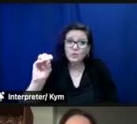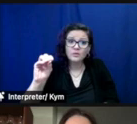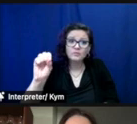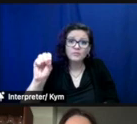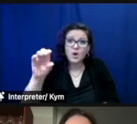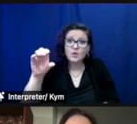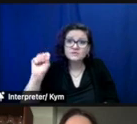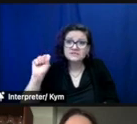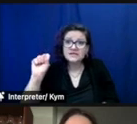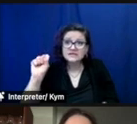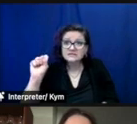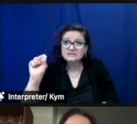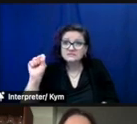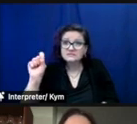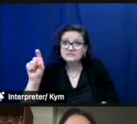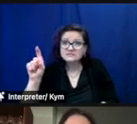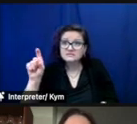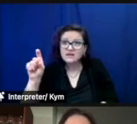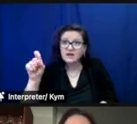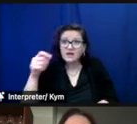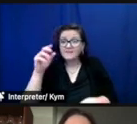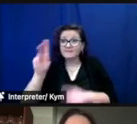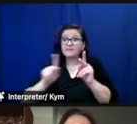She's a slave. So